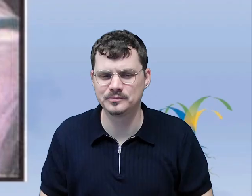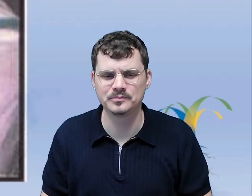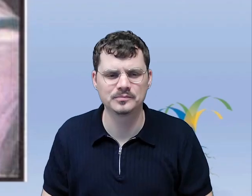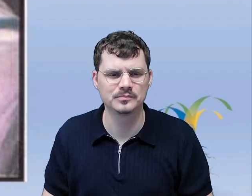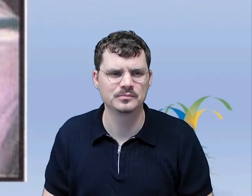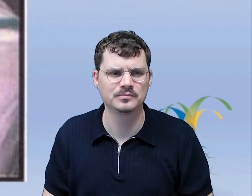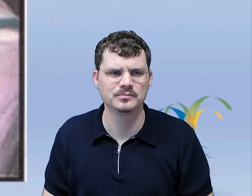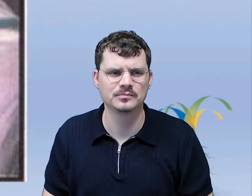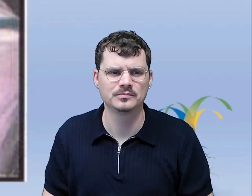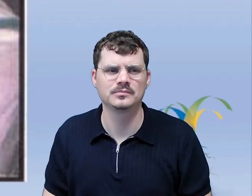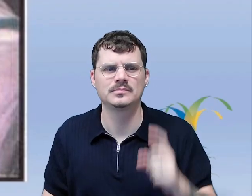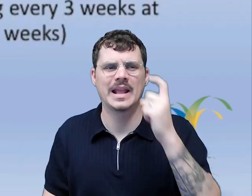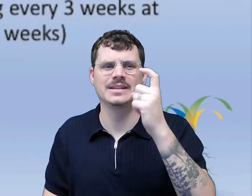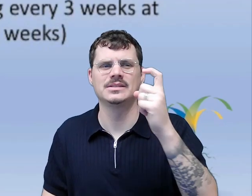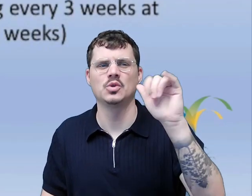about.